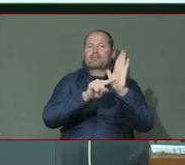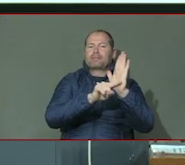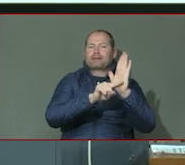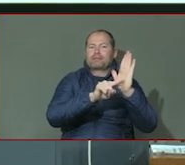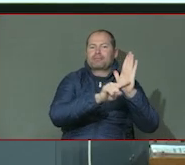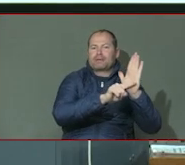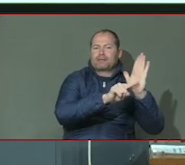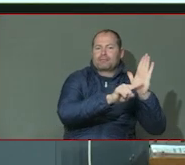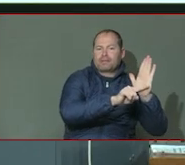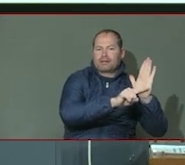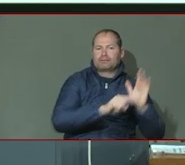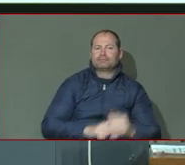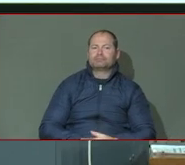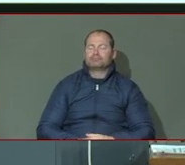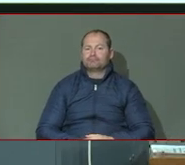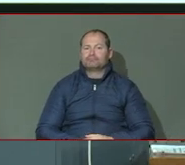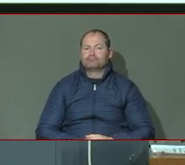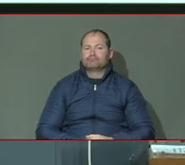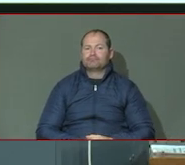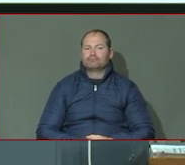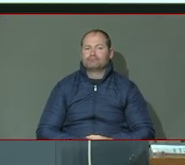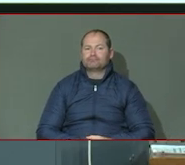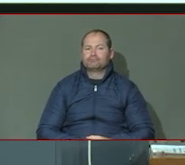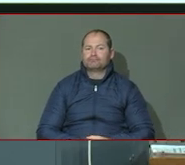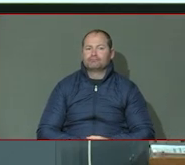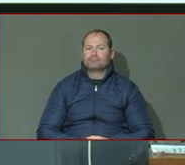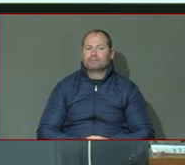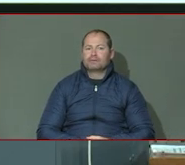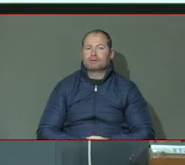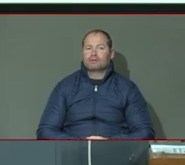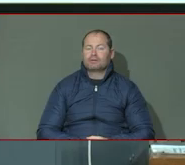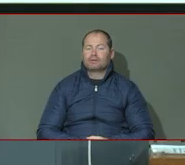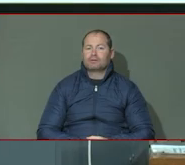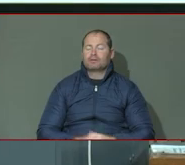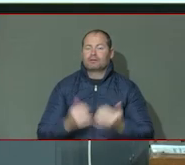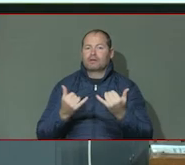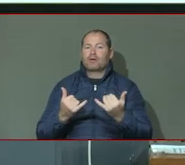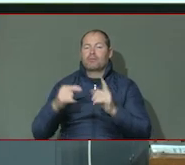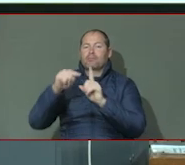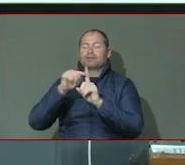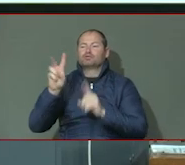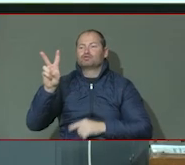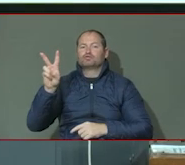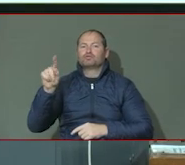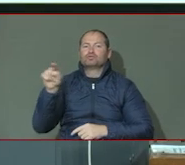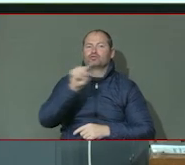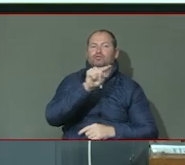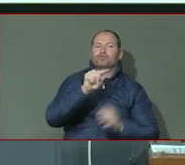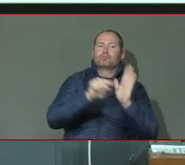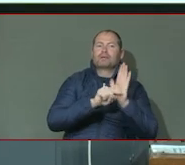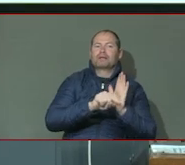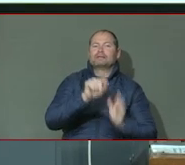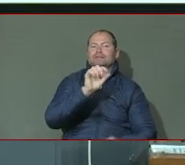minus 2, minus 3. So from plus 2 to minus 3, it is 5. Am I